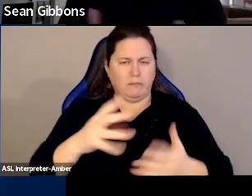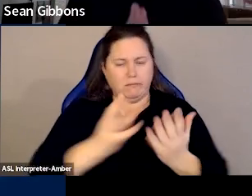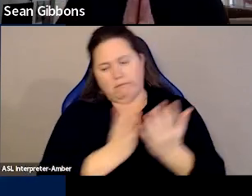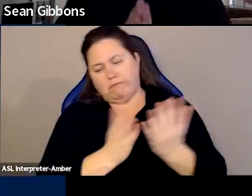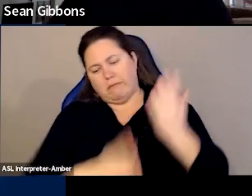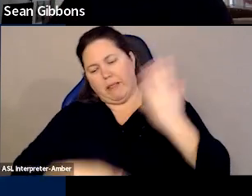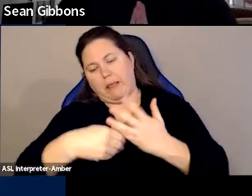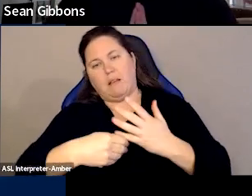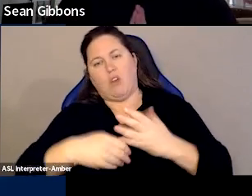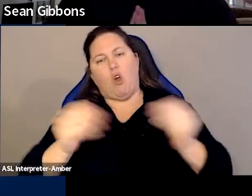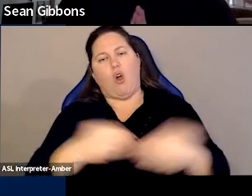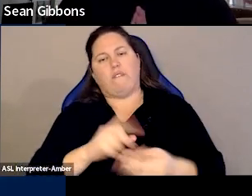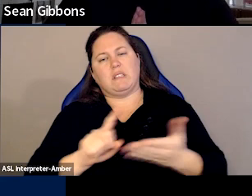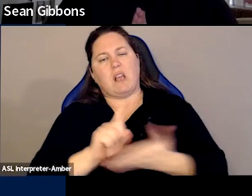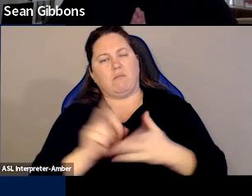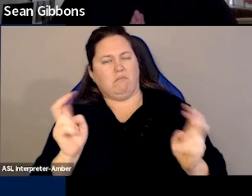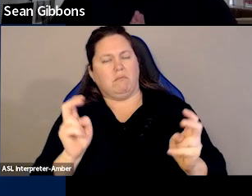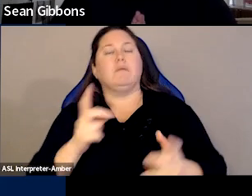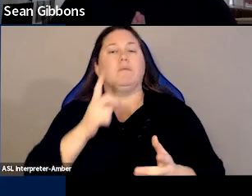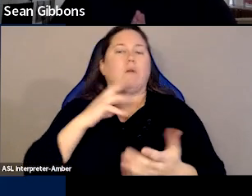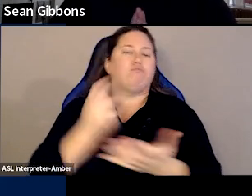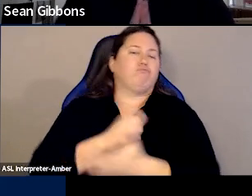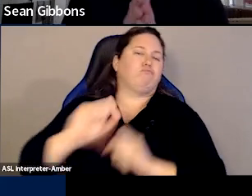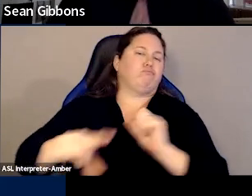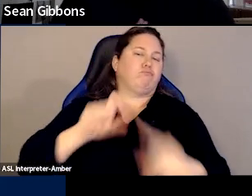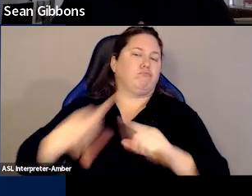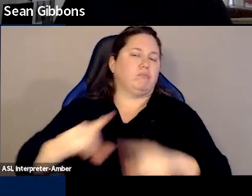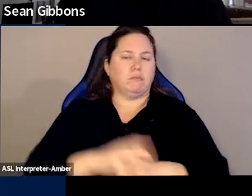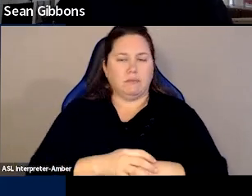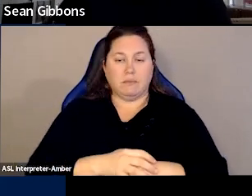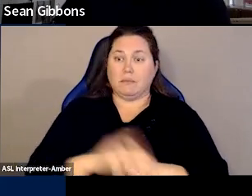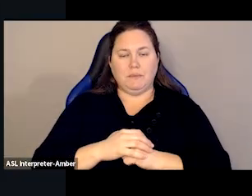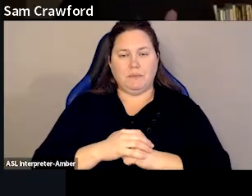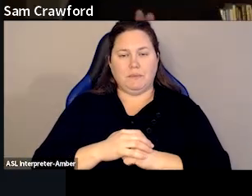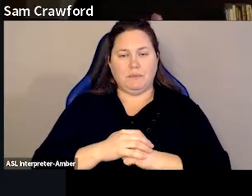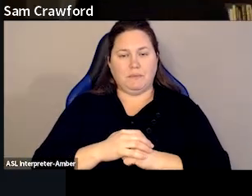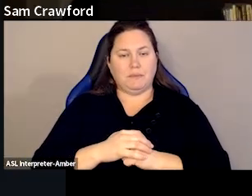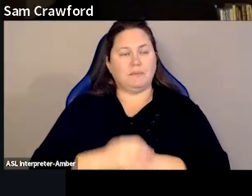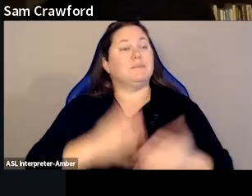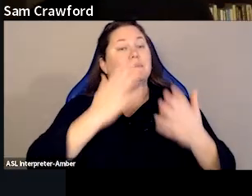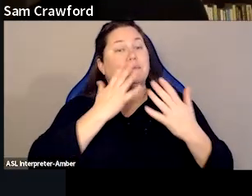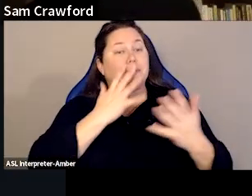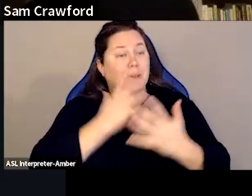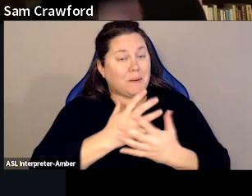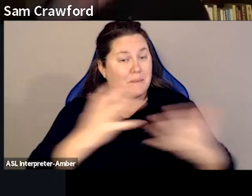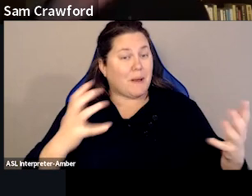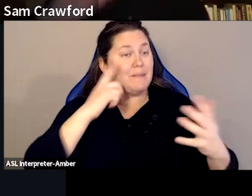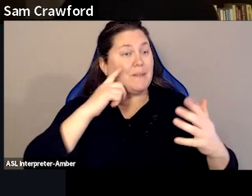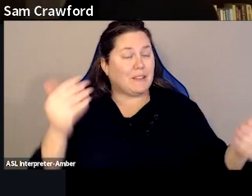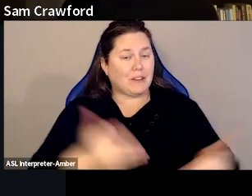that, I'm going to shut up and get out of your way. I'll see you on the other side. Sam, my friend, over to you, sir. Thank you very much for the intro, Sean.